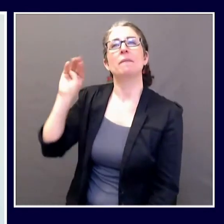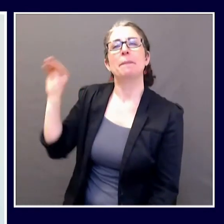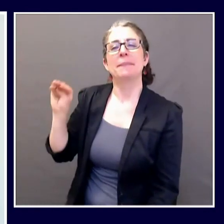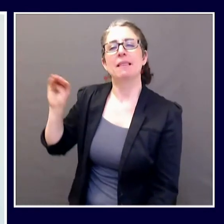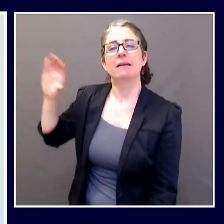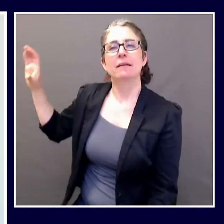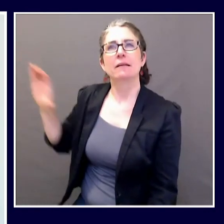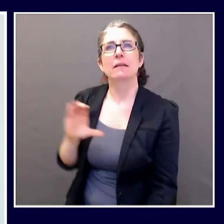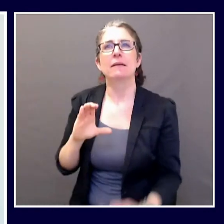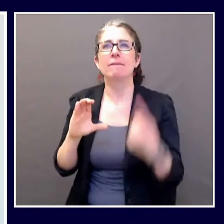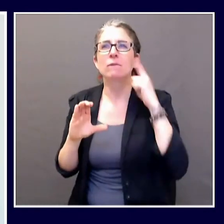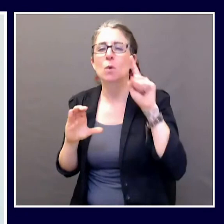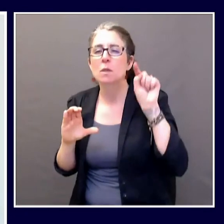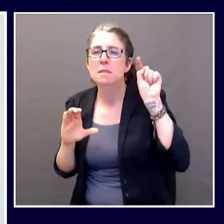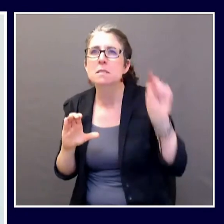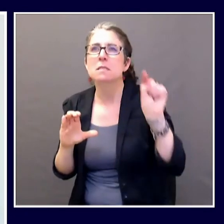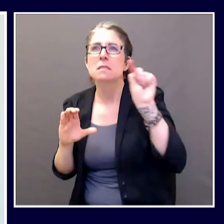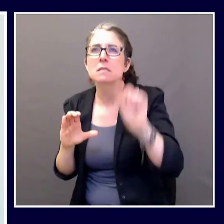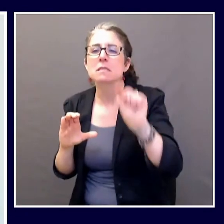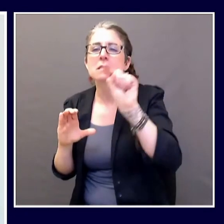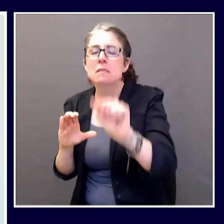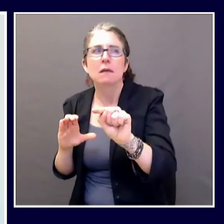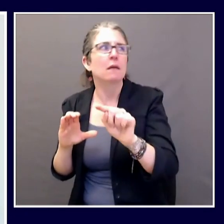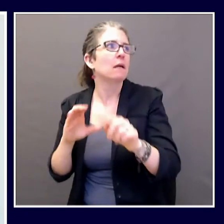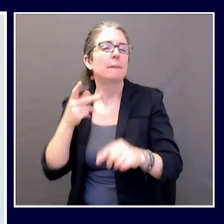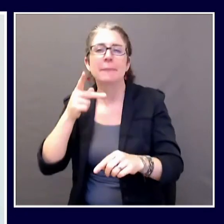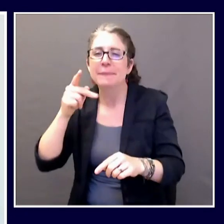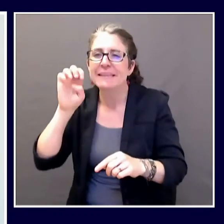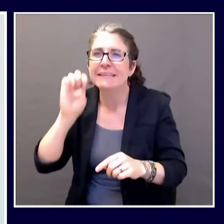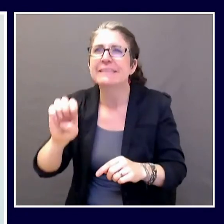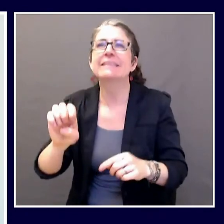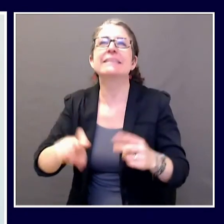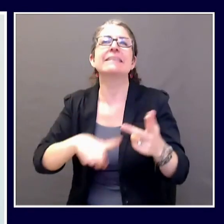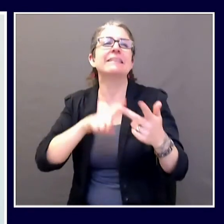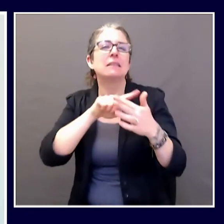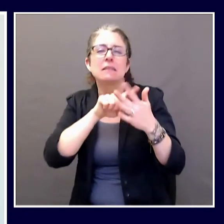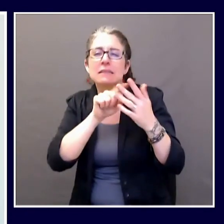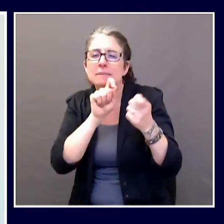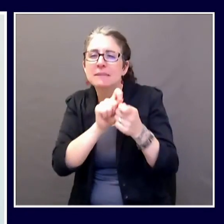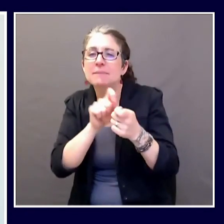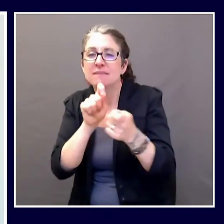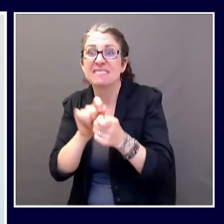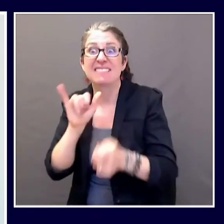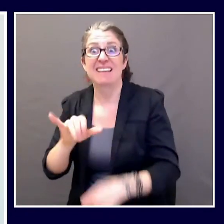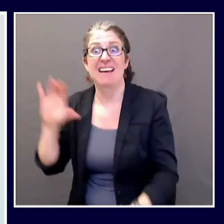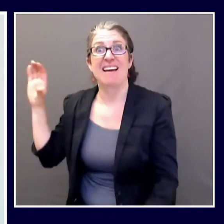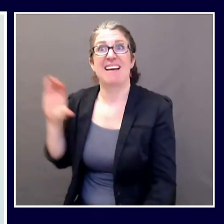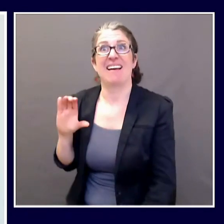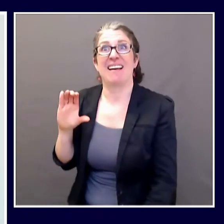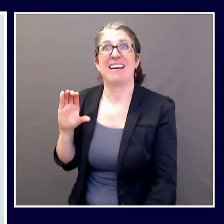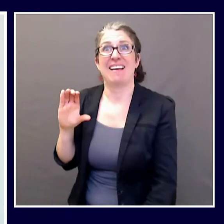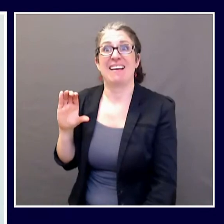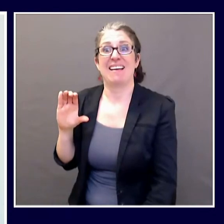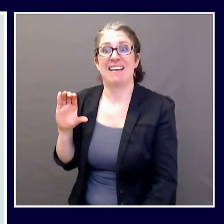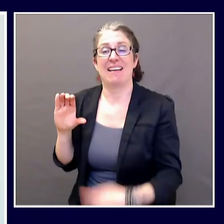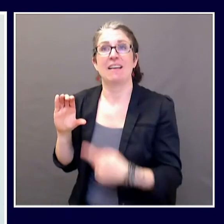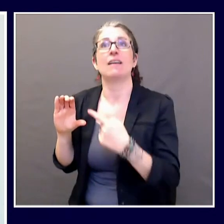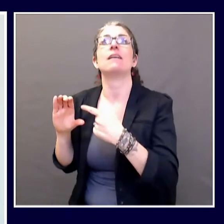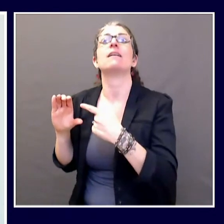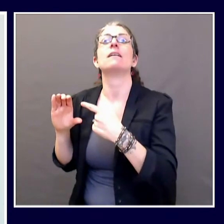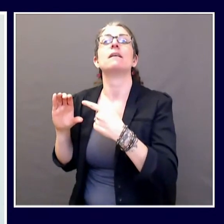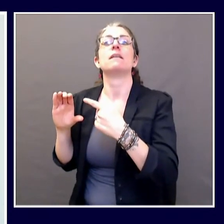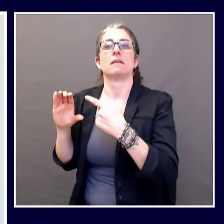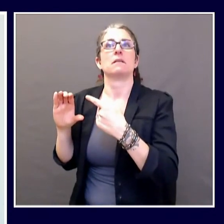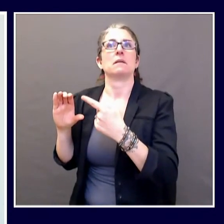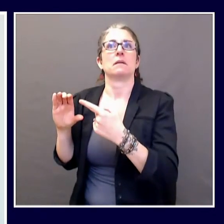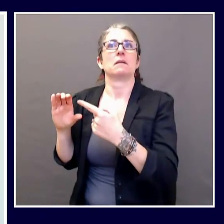PPE and testing. So those dollars are beginning to come to the state, not quite yet, but it does take a little bit of time. So we're